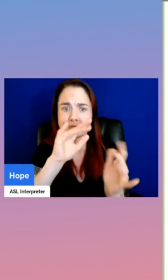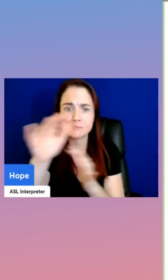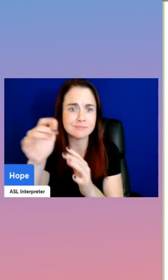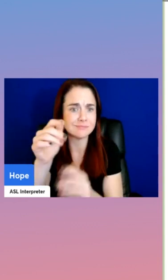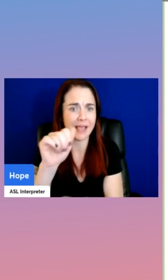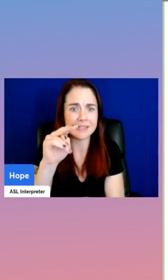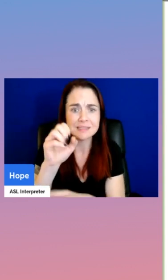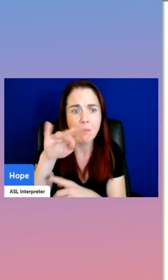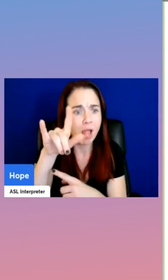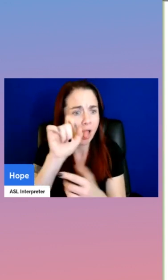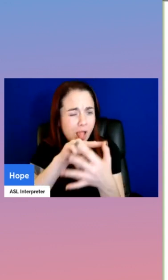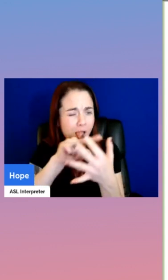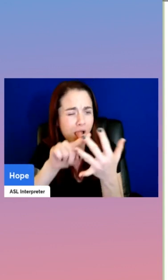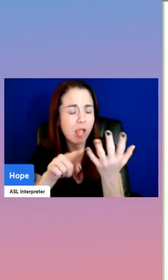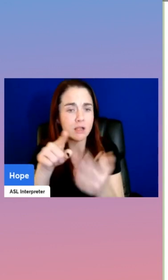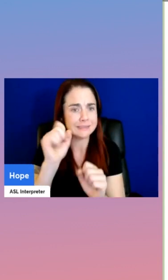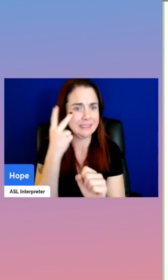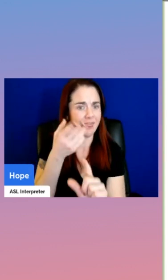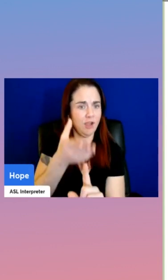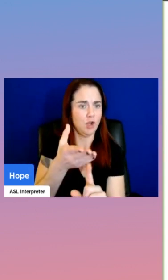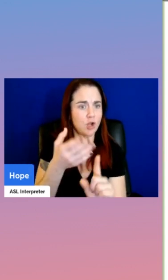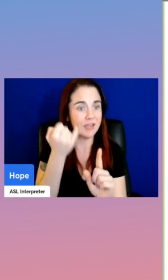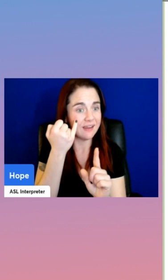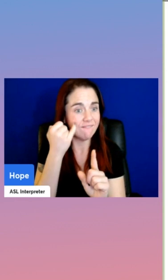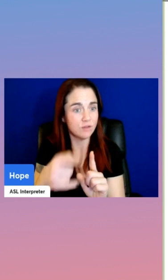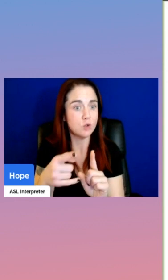long as you have a mean to codify those hardening